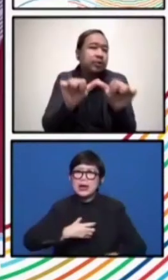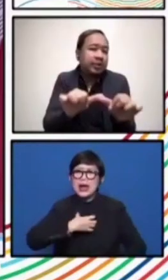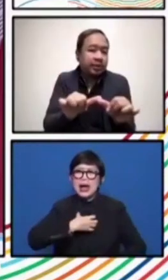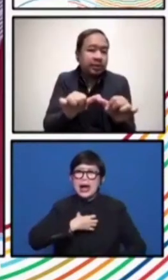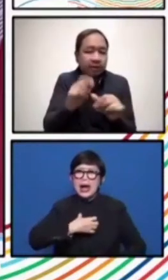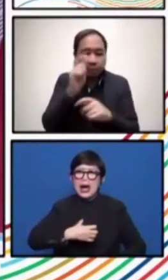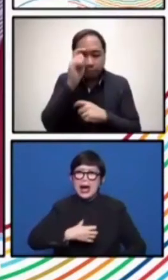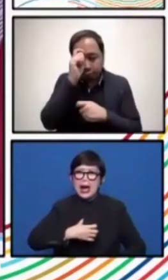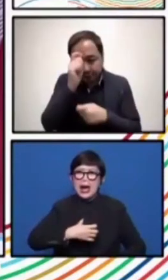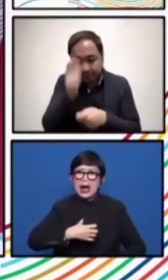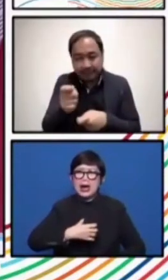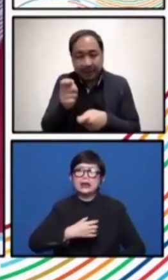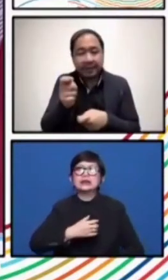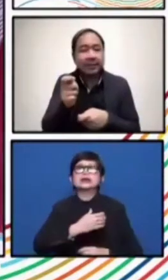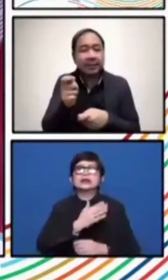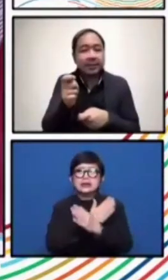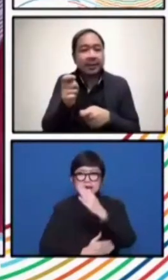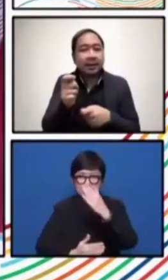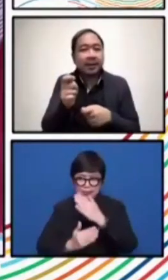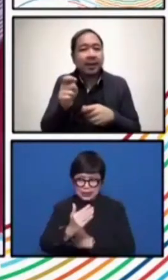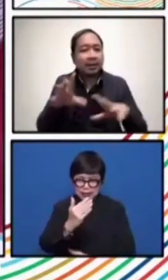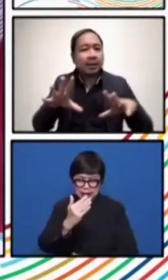foreign democracy